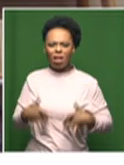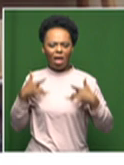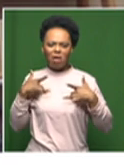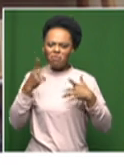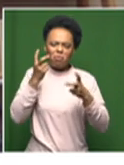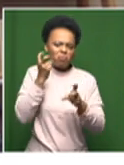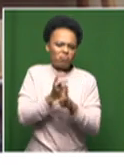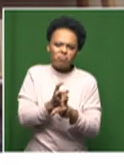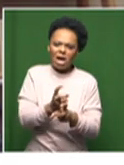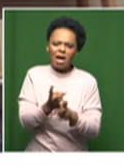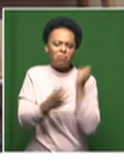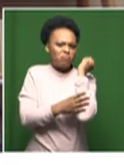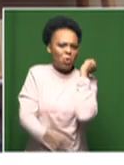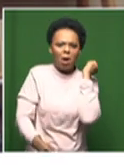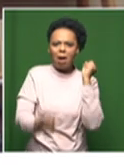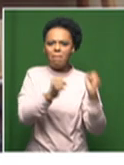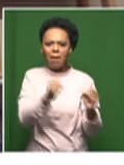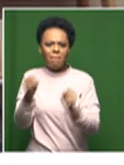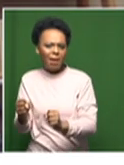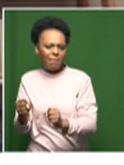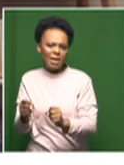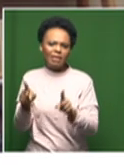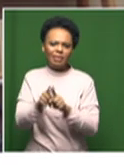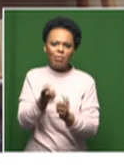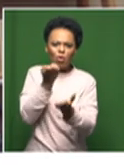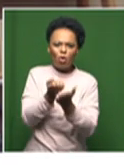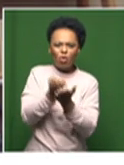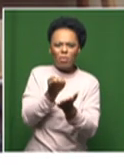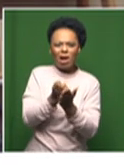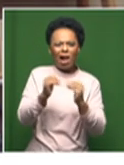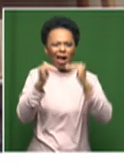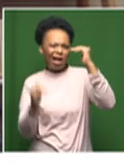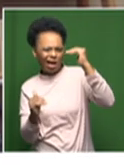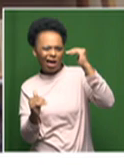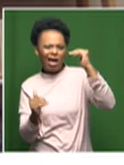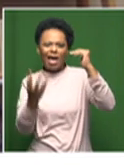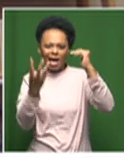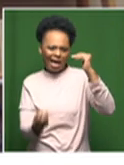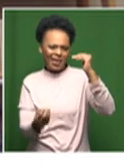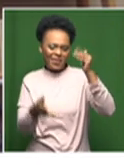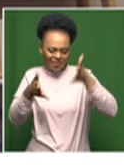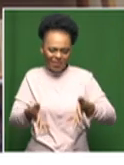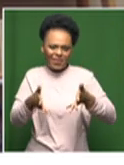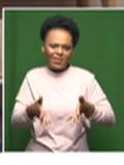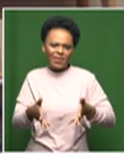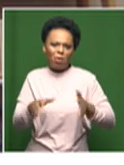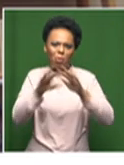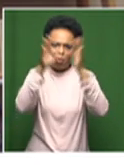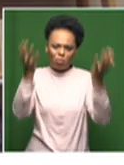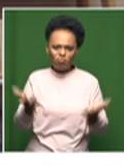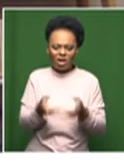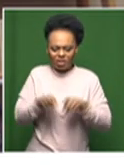poverty, and we also still have the highest socioeconomic inequality in the world. This is according to official